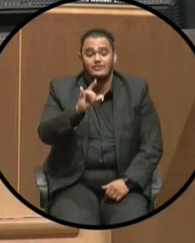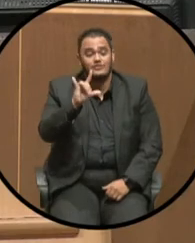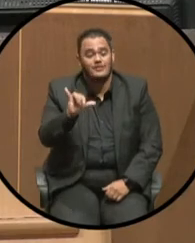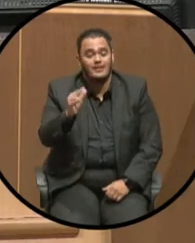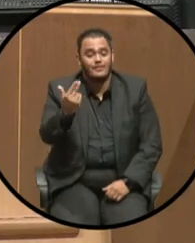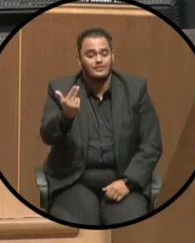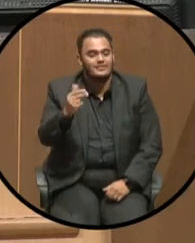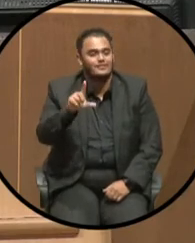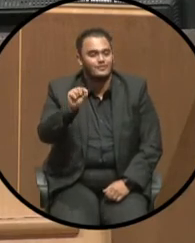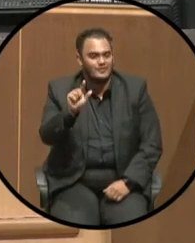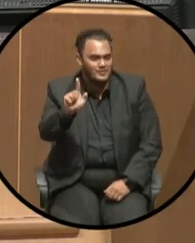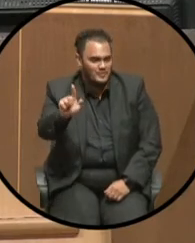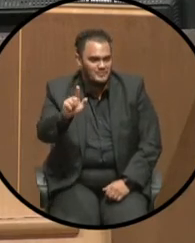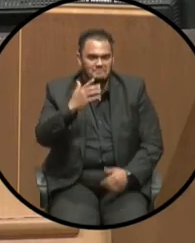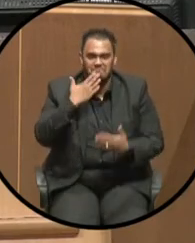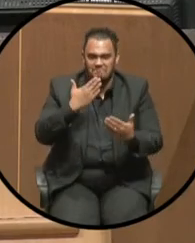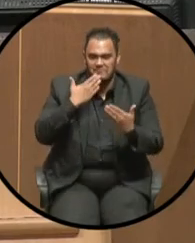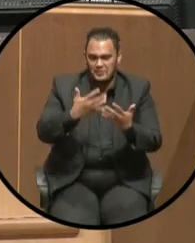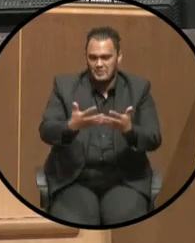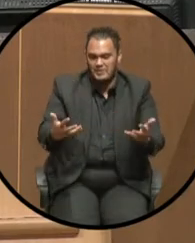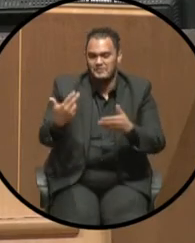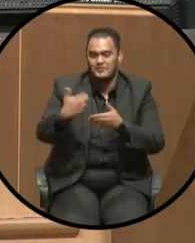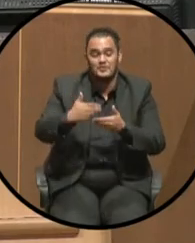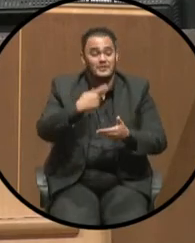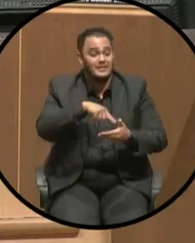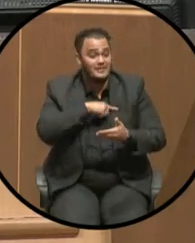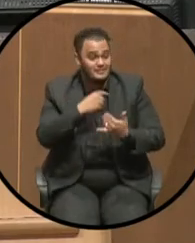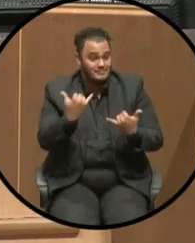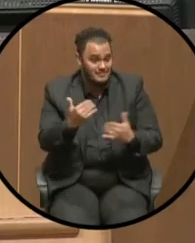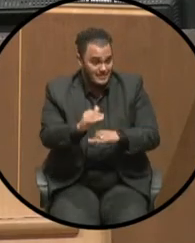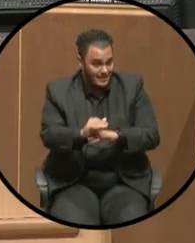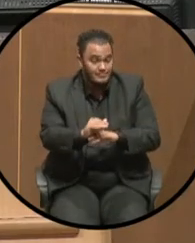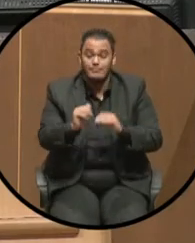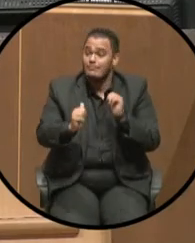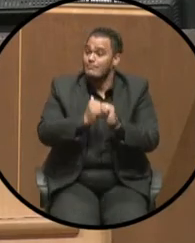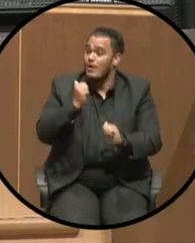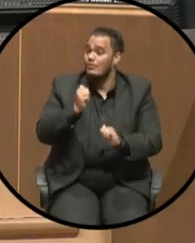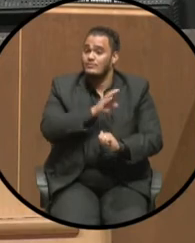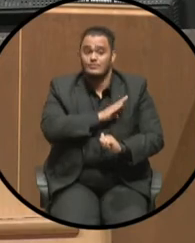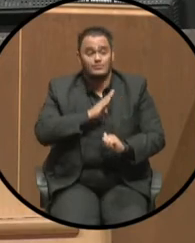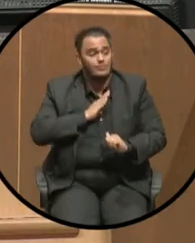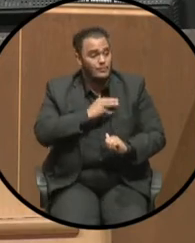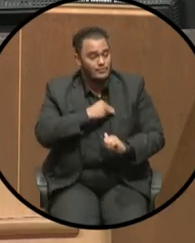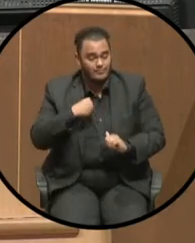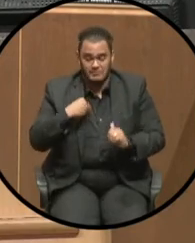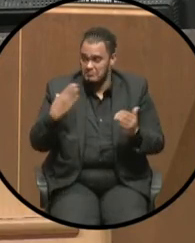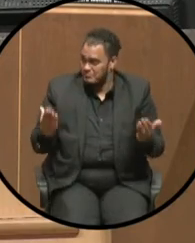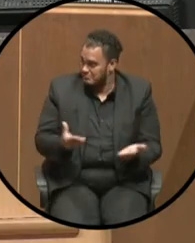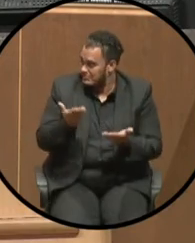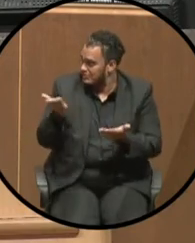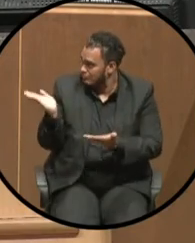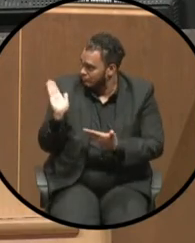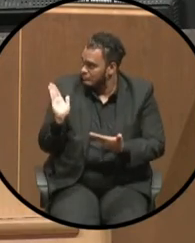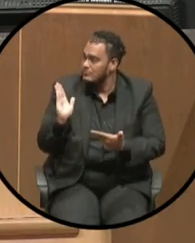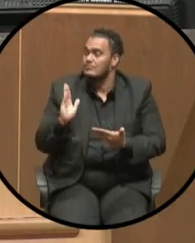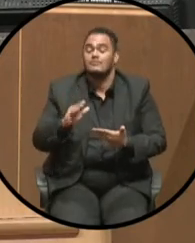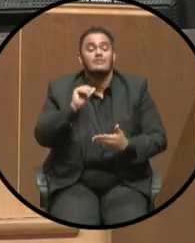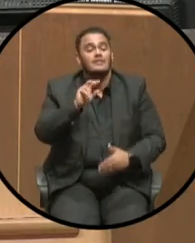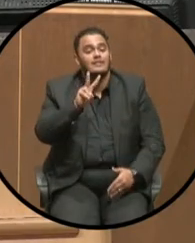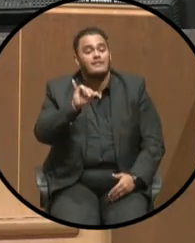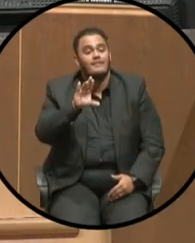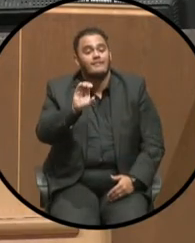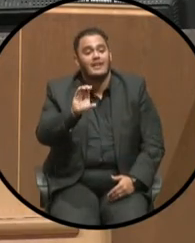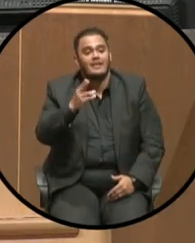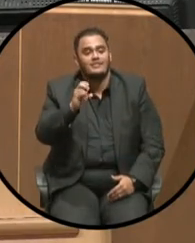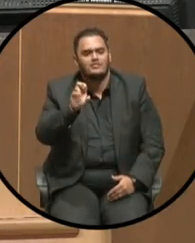thank you all so much for joining us this evening. Most of our board members are here in person. We do have member Vice Chair Gould, who is not